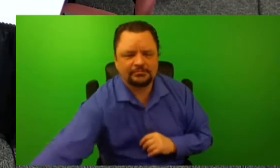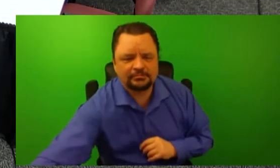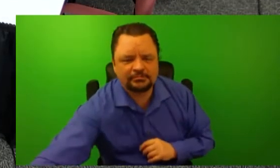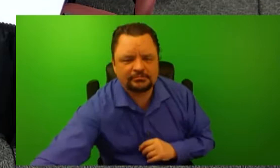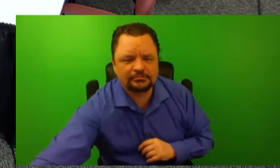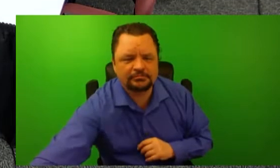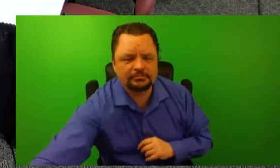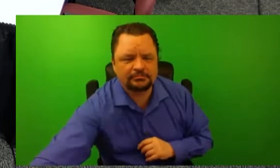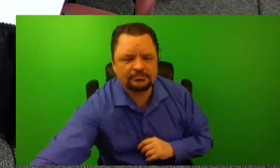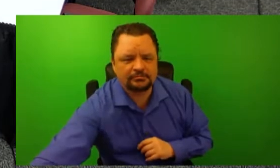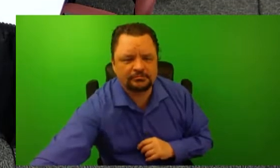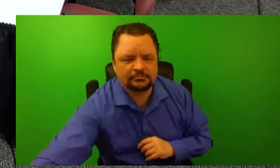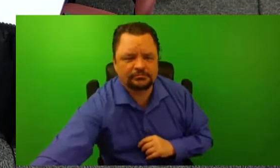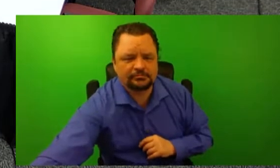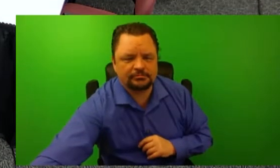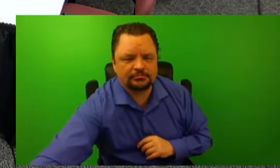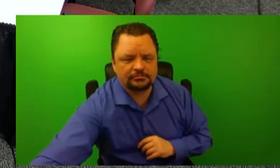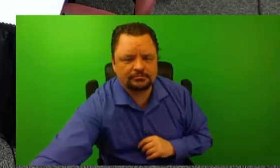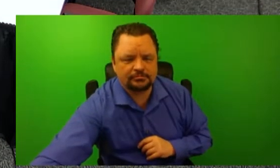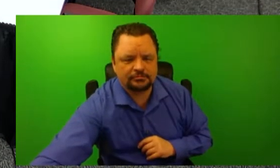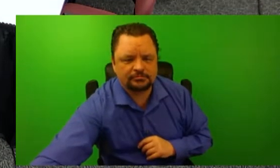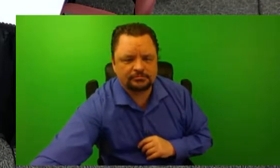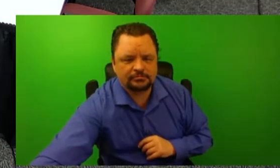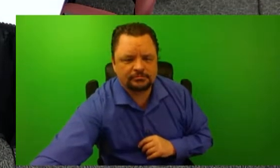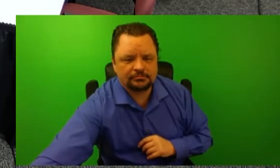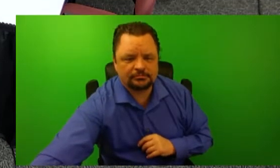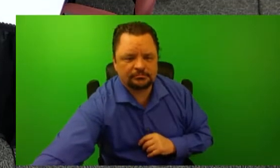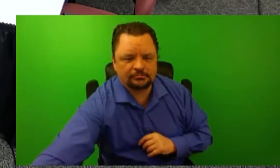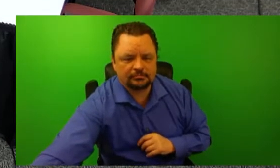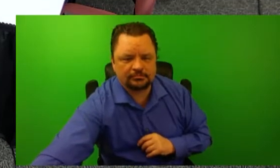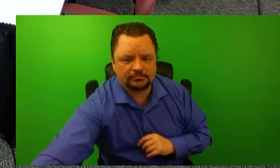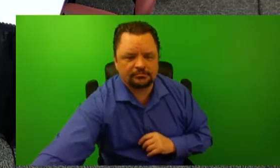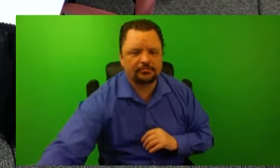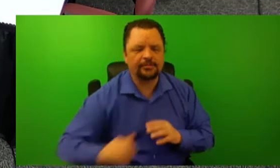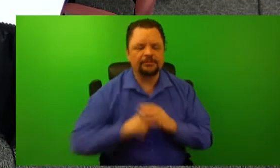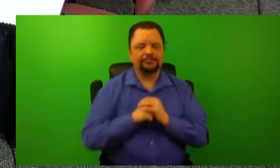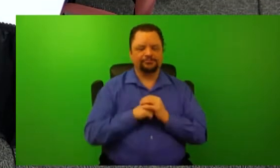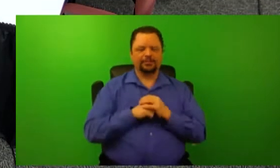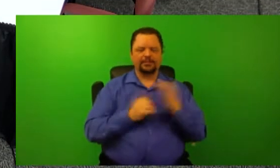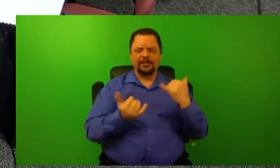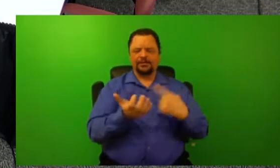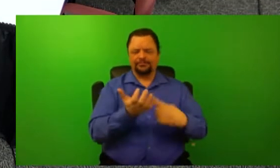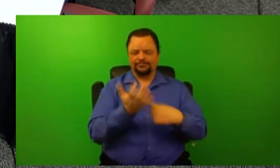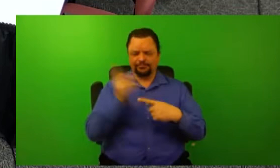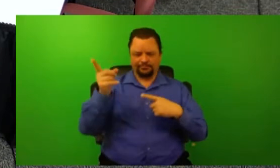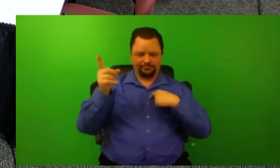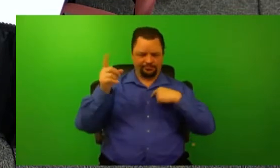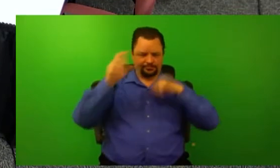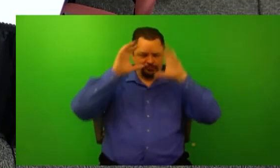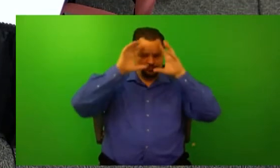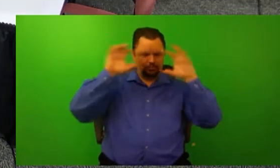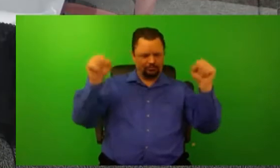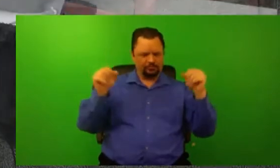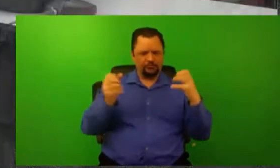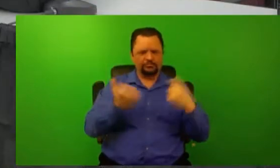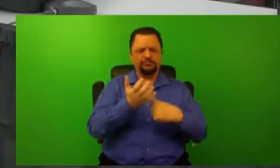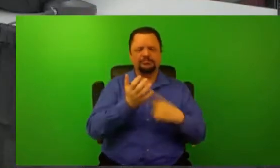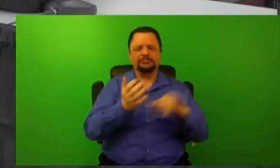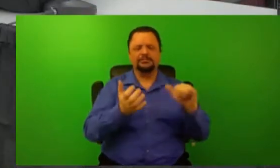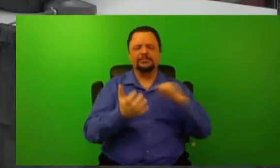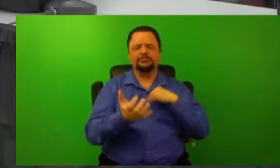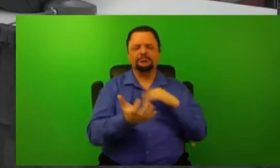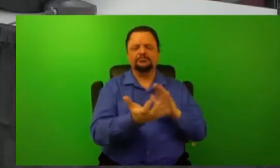like to echo your thoughts of appreciation for the staff and their hard work over the last